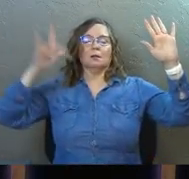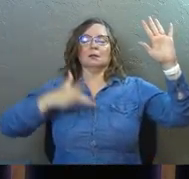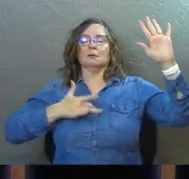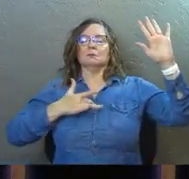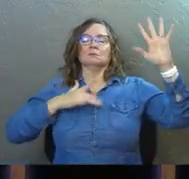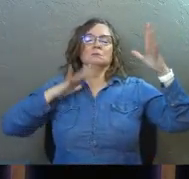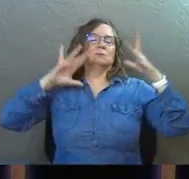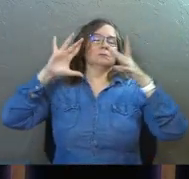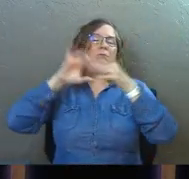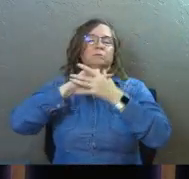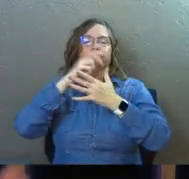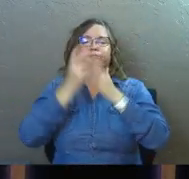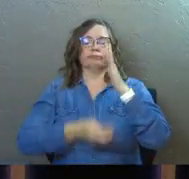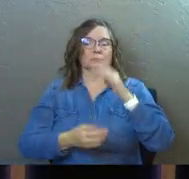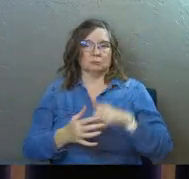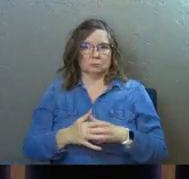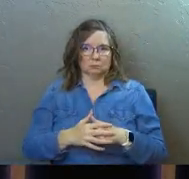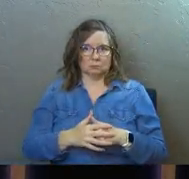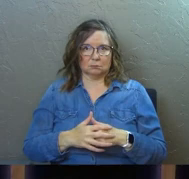emotionally into everything, yeah?